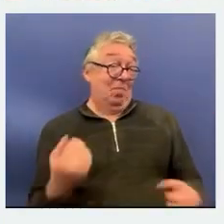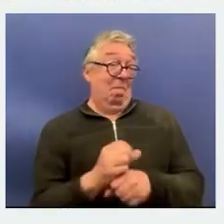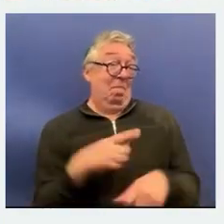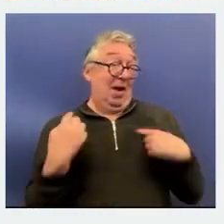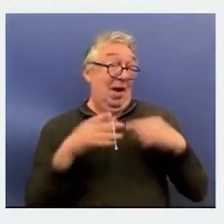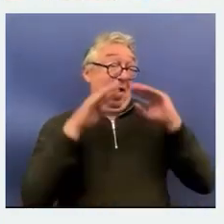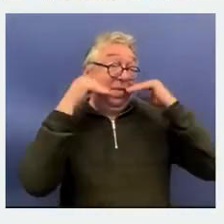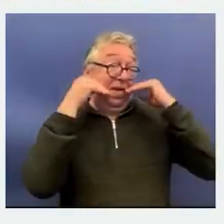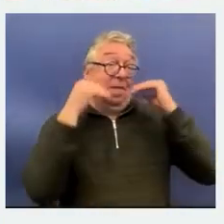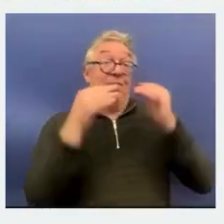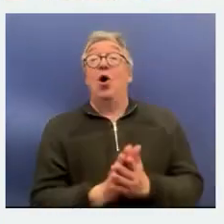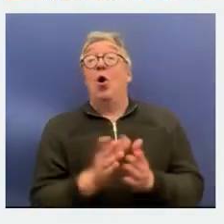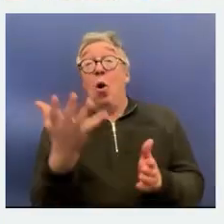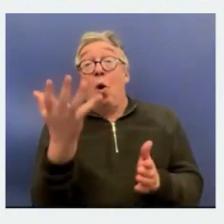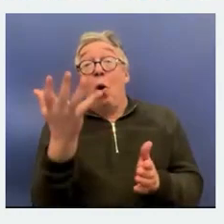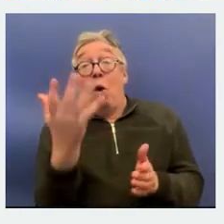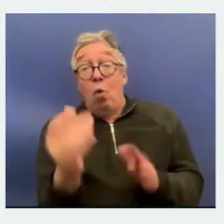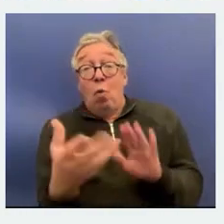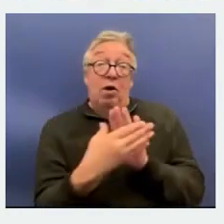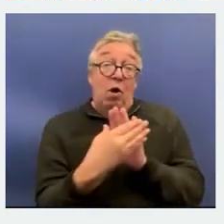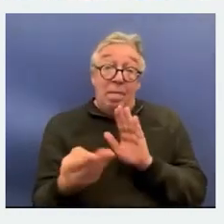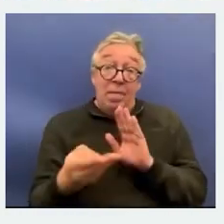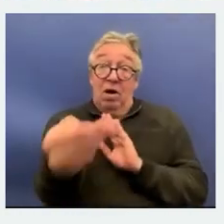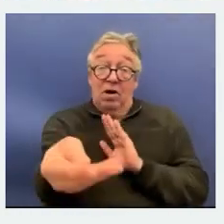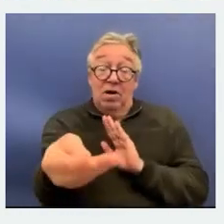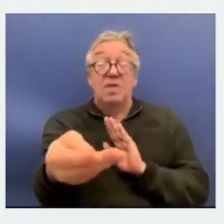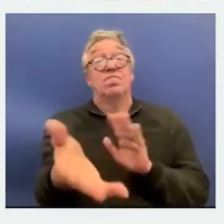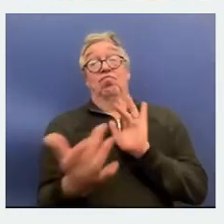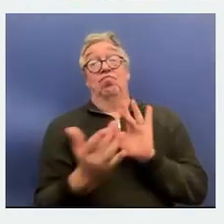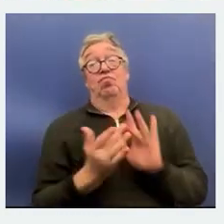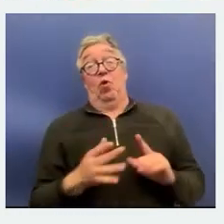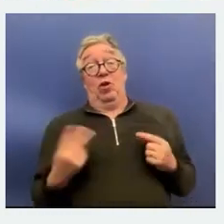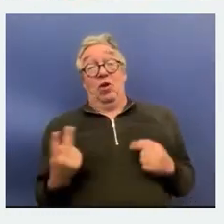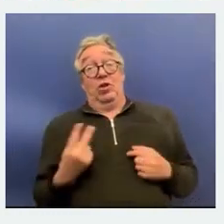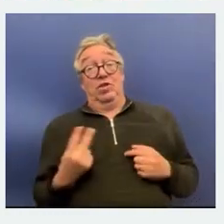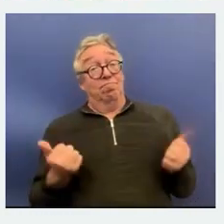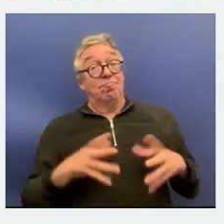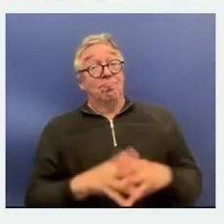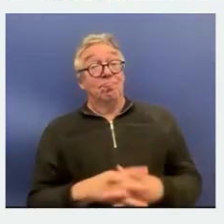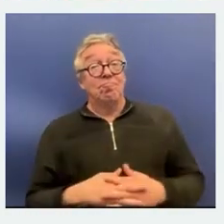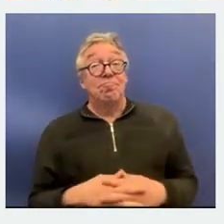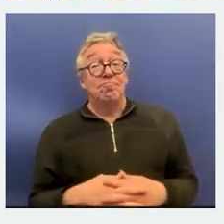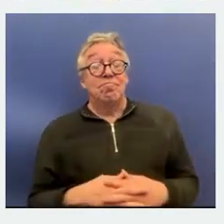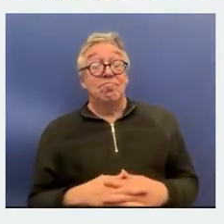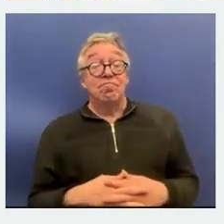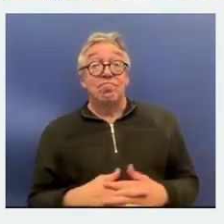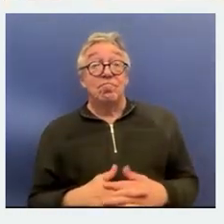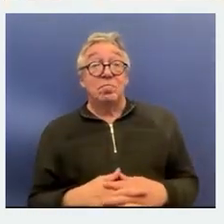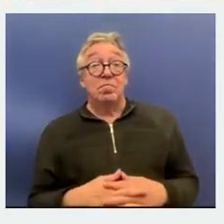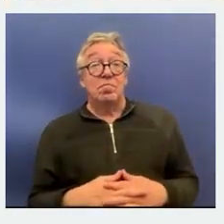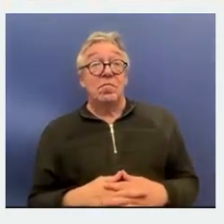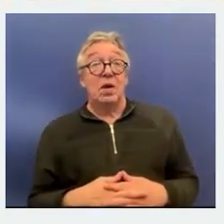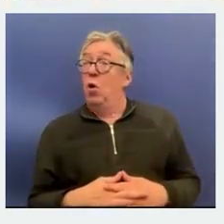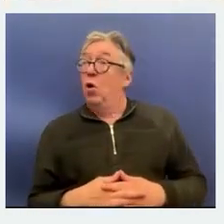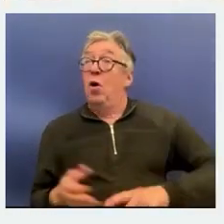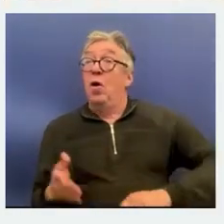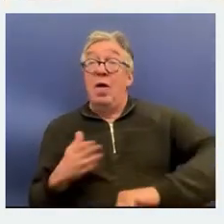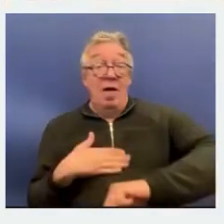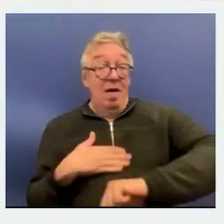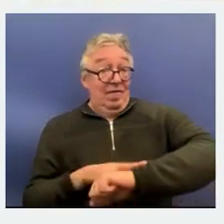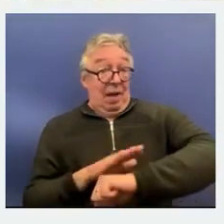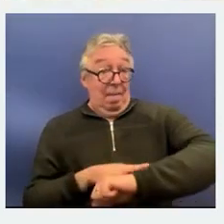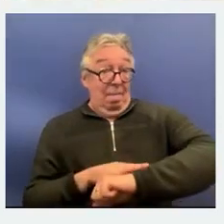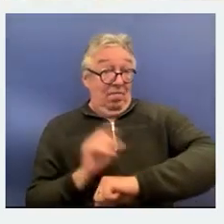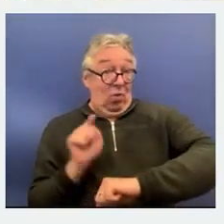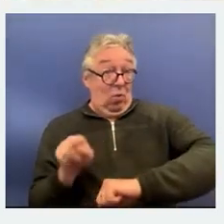want to get the material, okay? So then we have still a little bit of time for some questions.